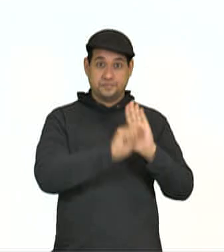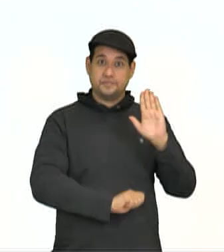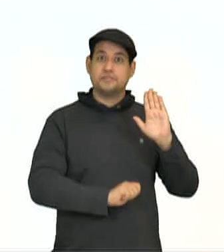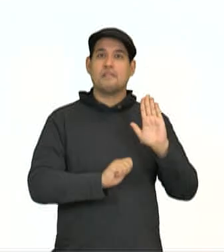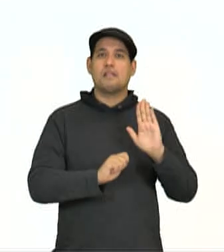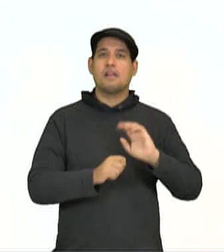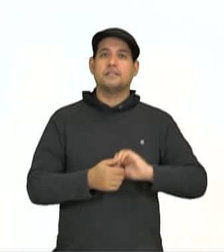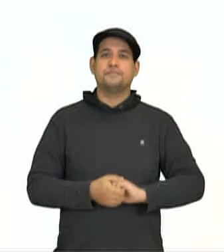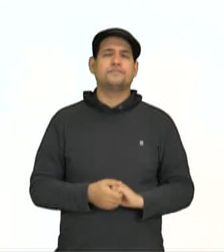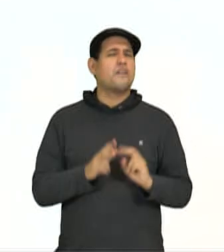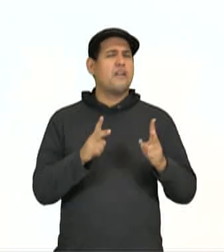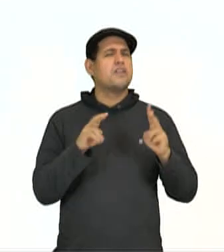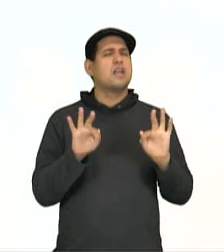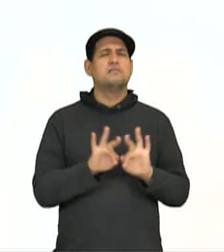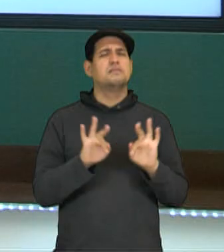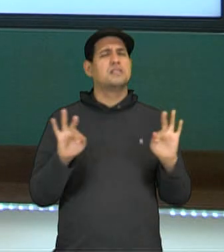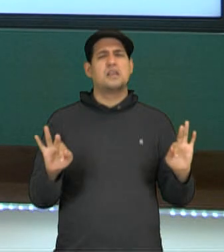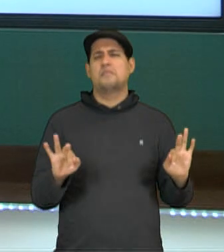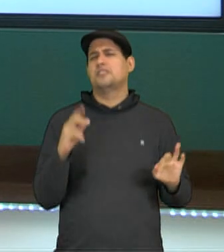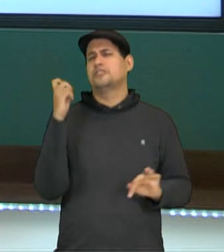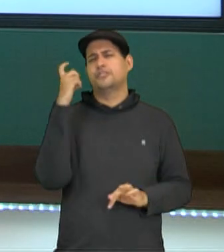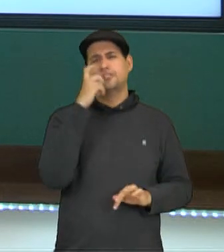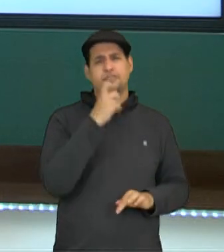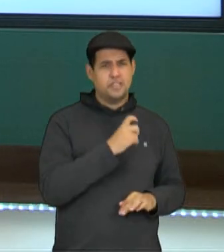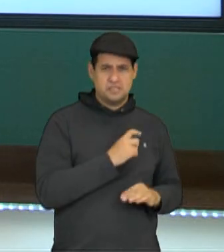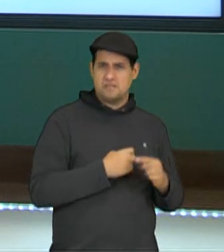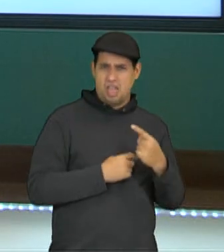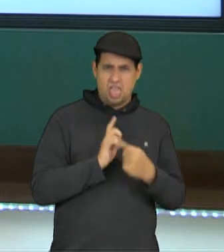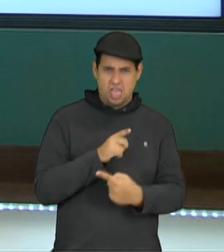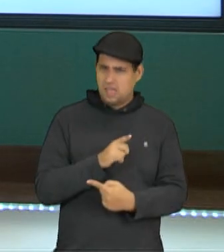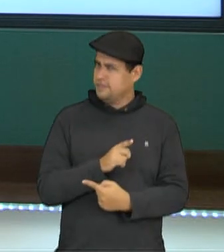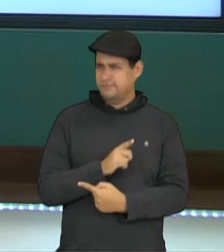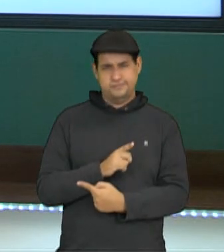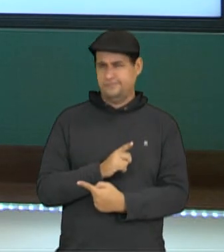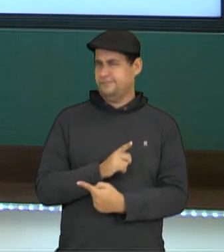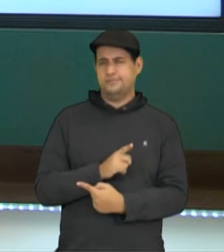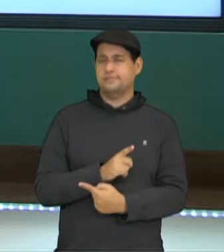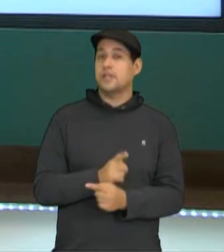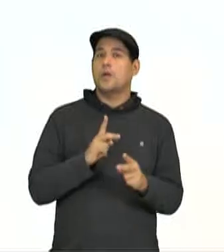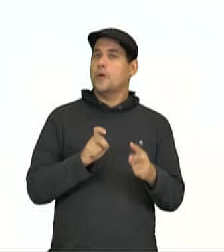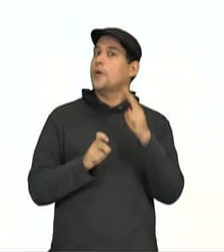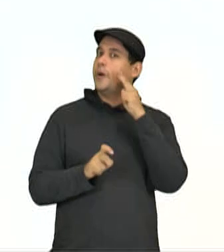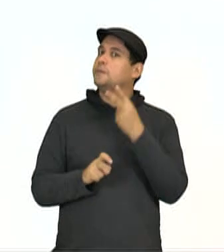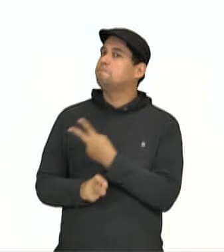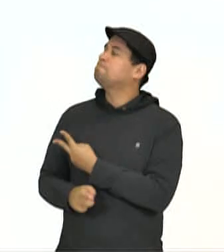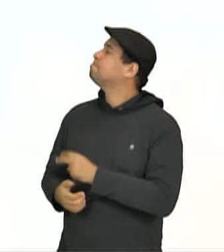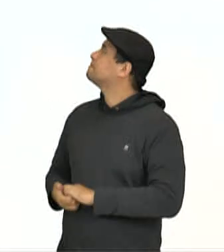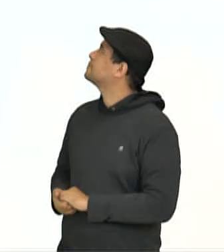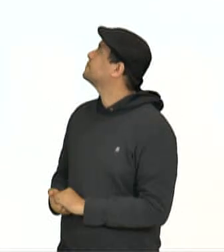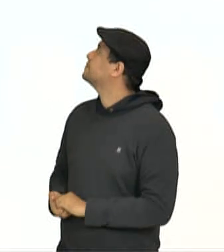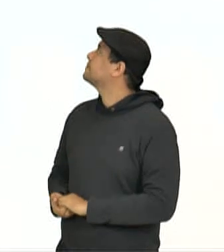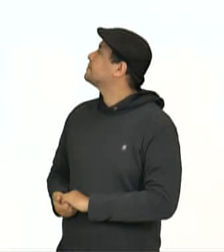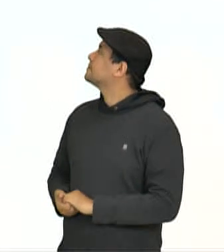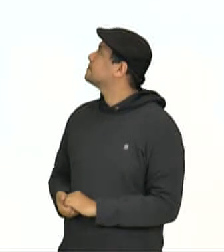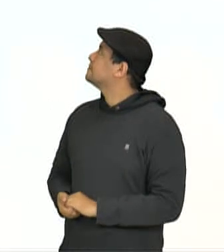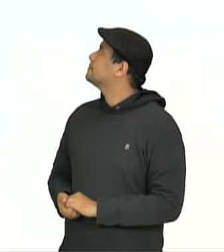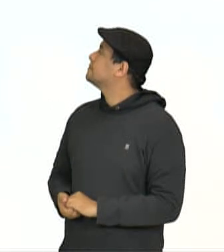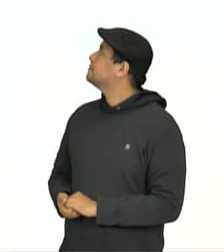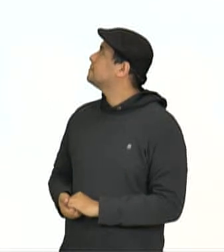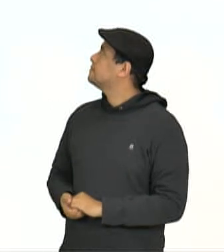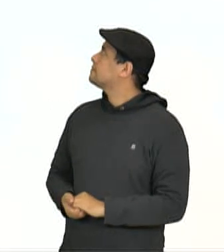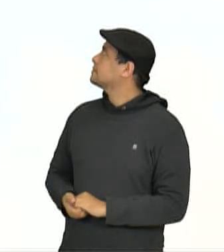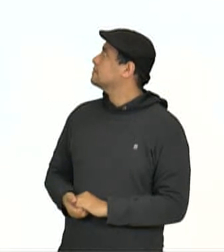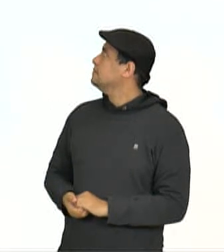irão ver quão simples ele é, gente. Não tem nada de complicado aqui, hein? Vejam comigo, vamos lá. My name is